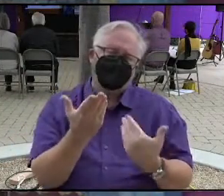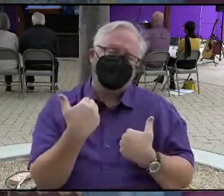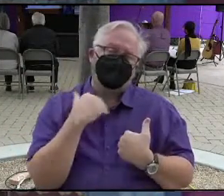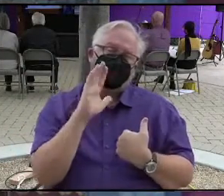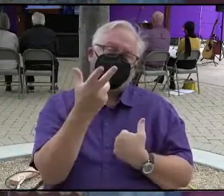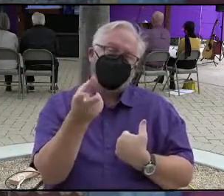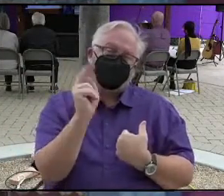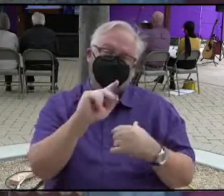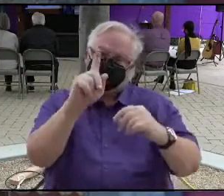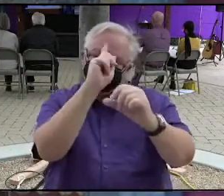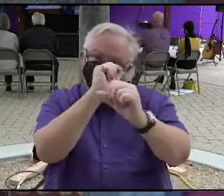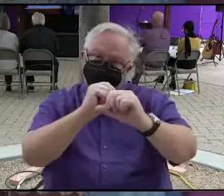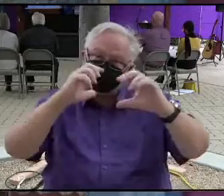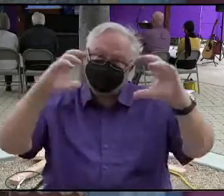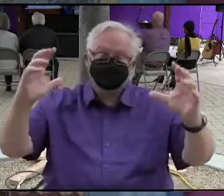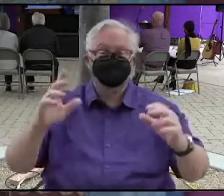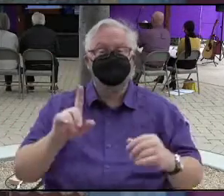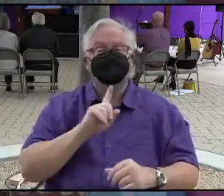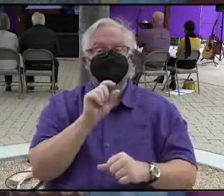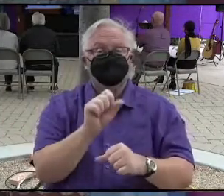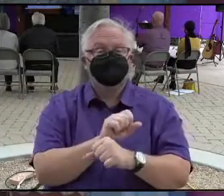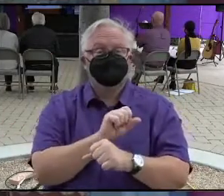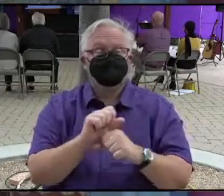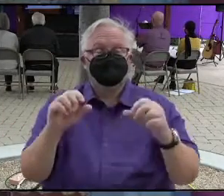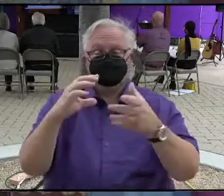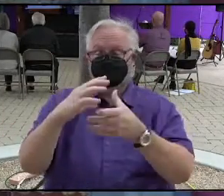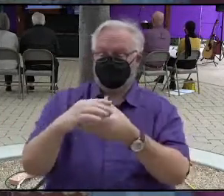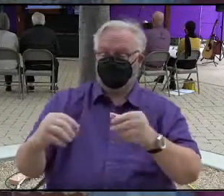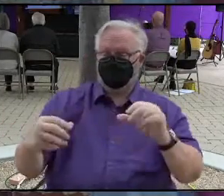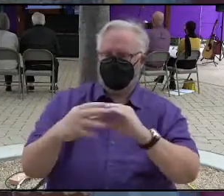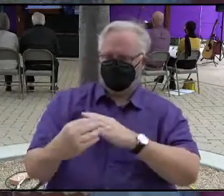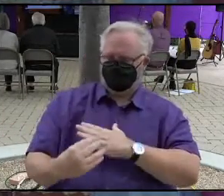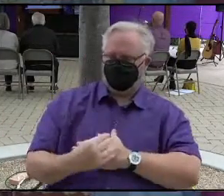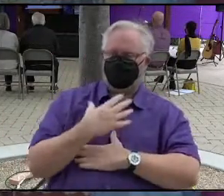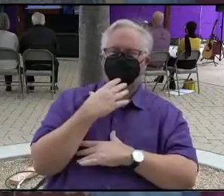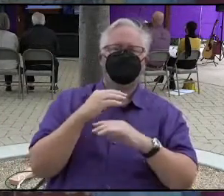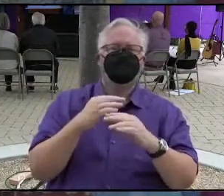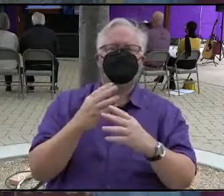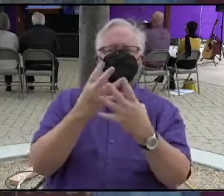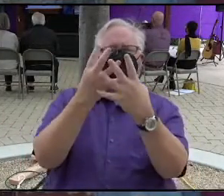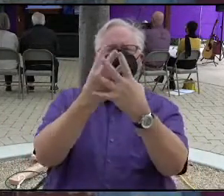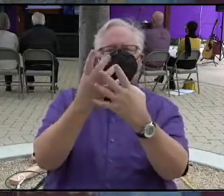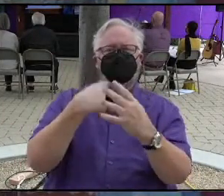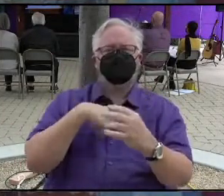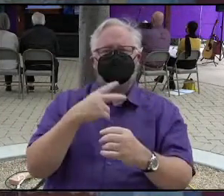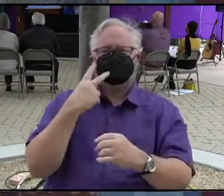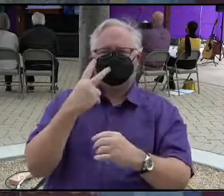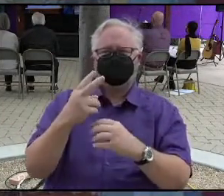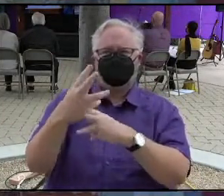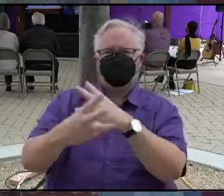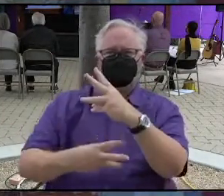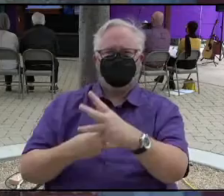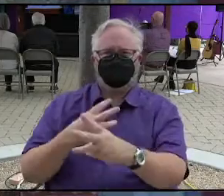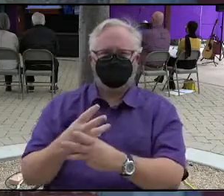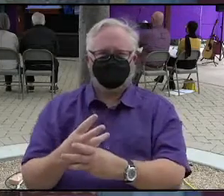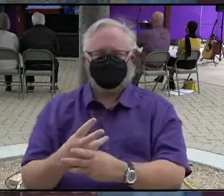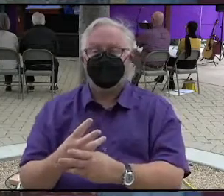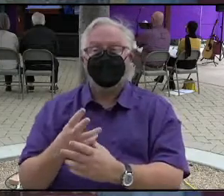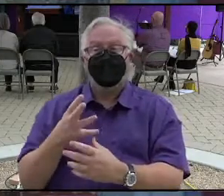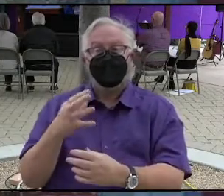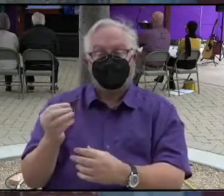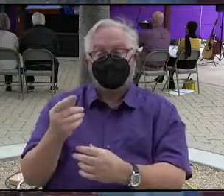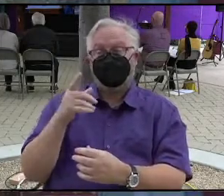own, the truth is that stories shape the lens through which we see the world, and they guide the actions we